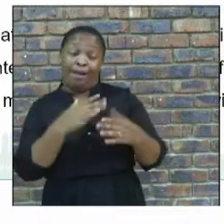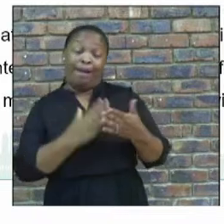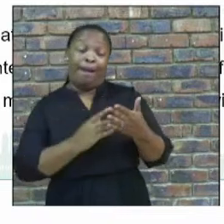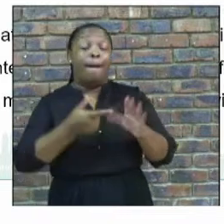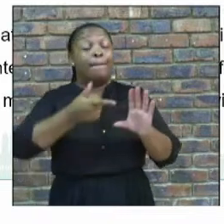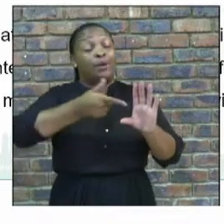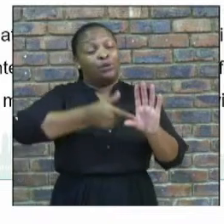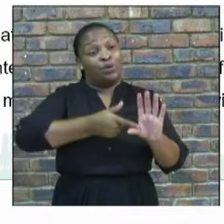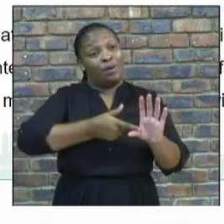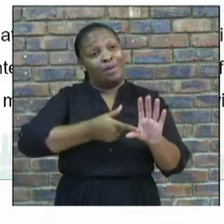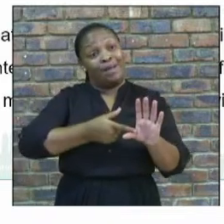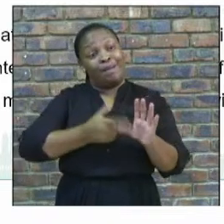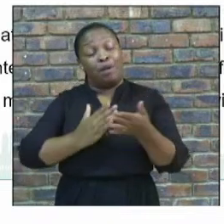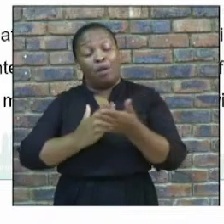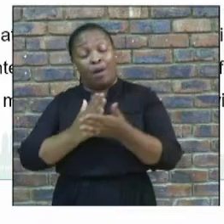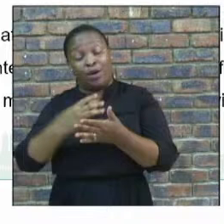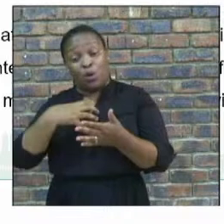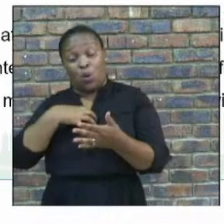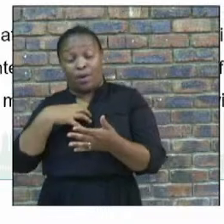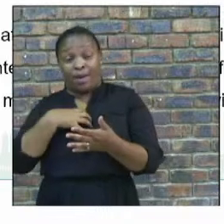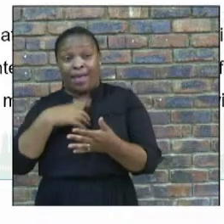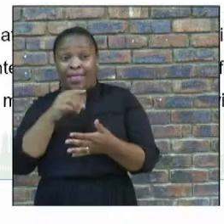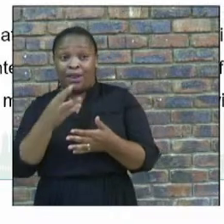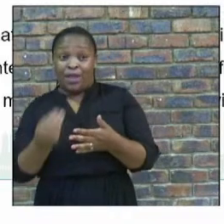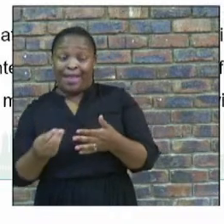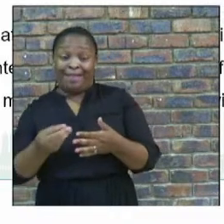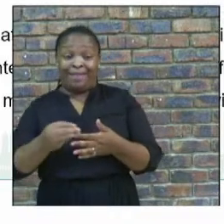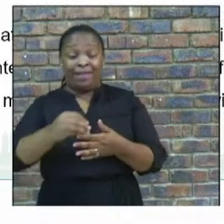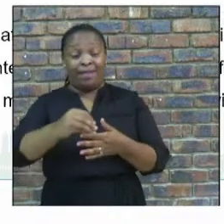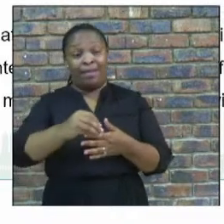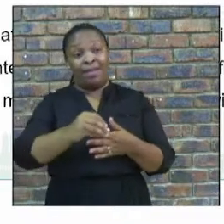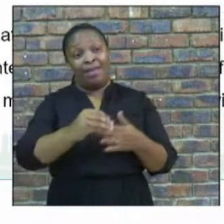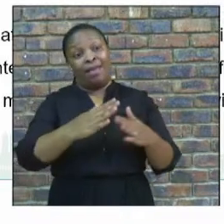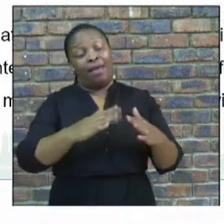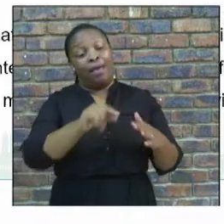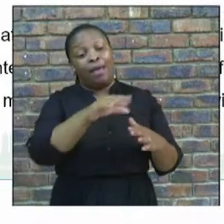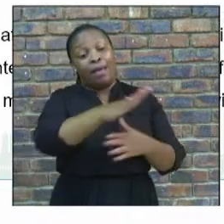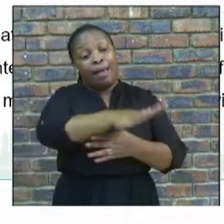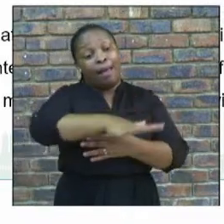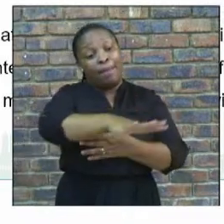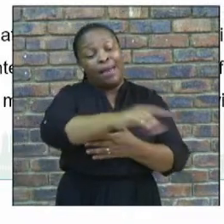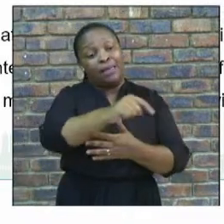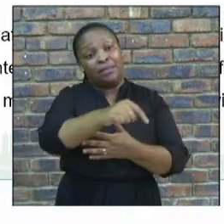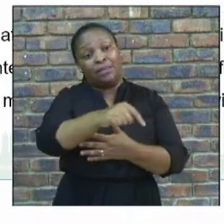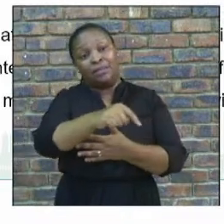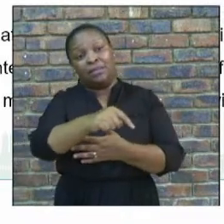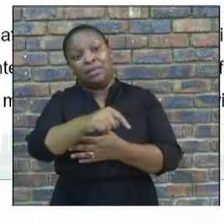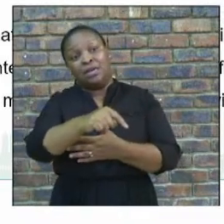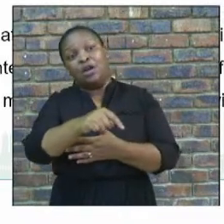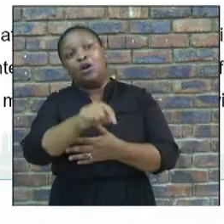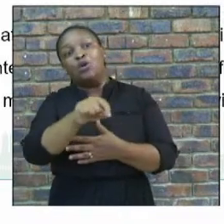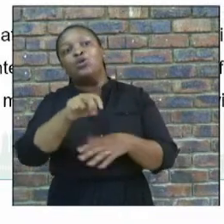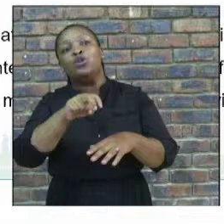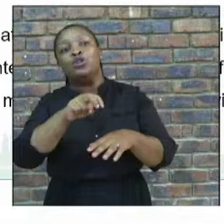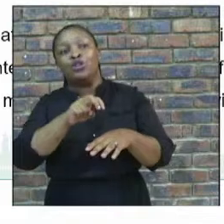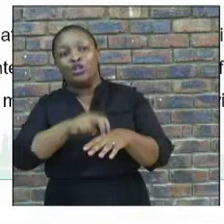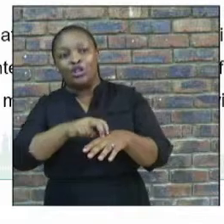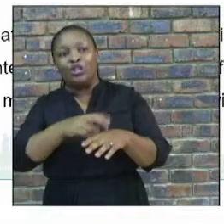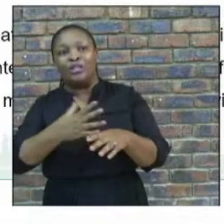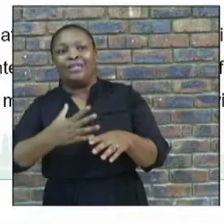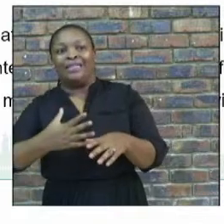and then you have built facilities for petroleum, you must allow third